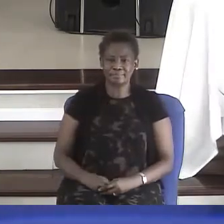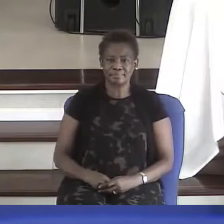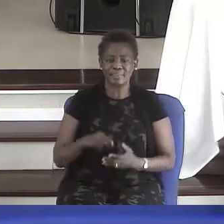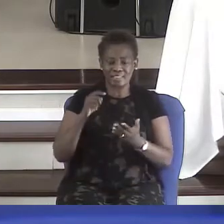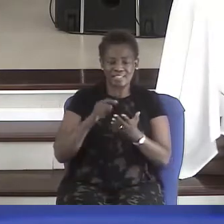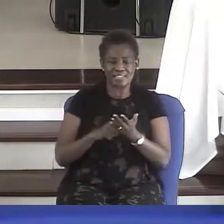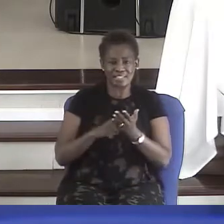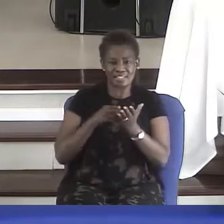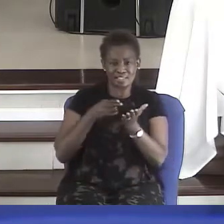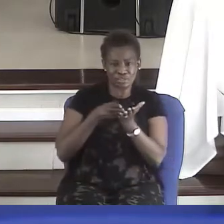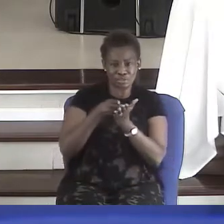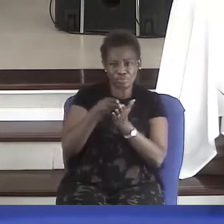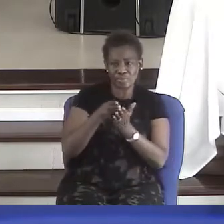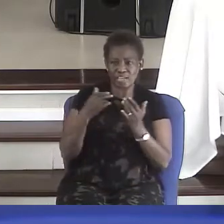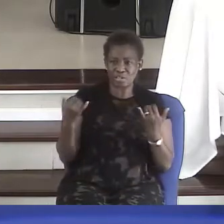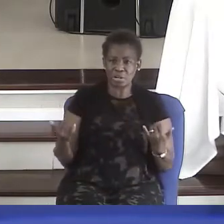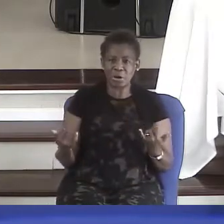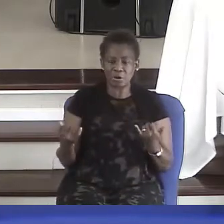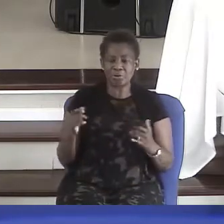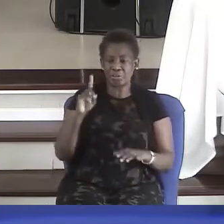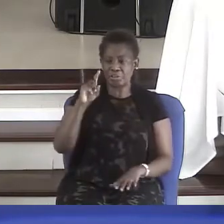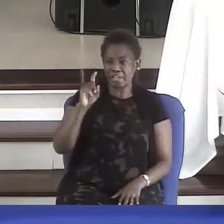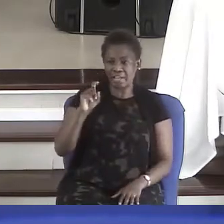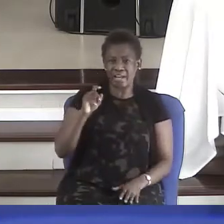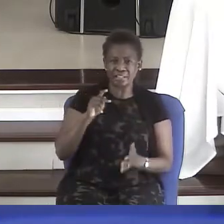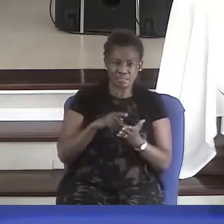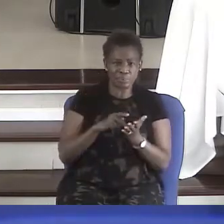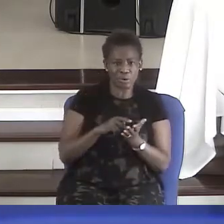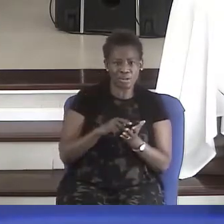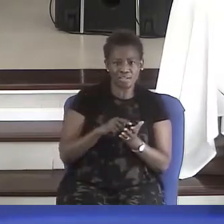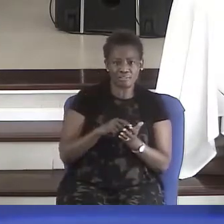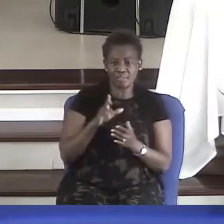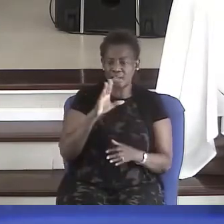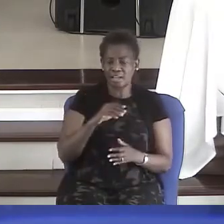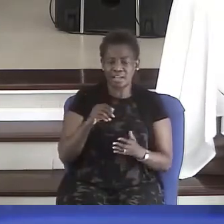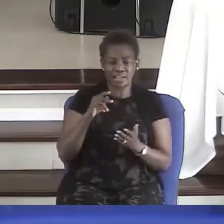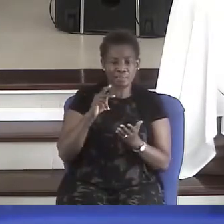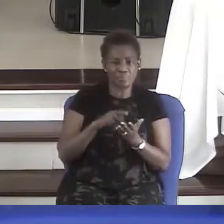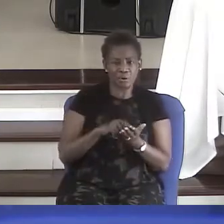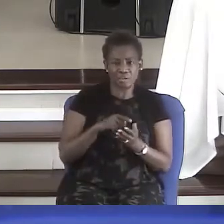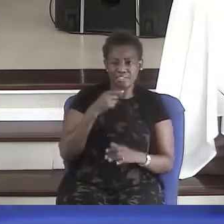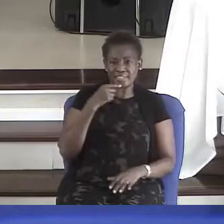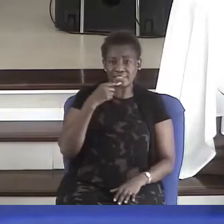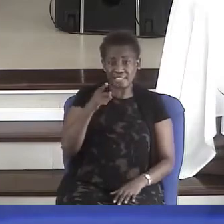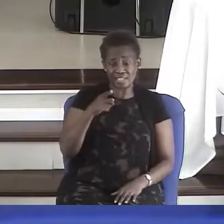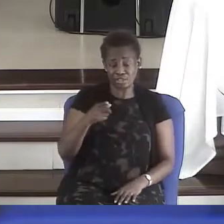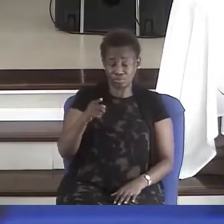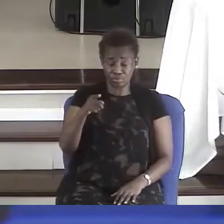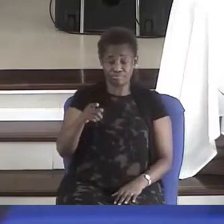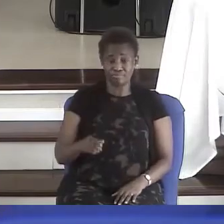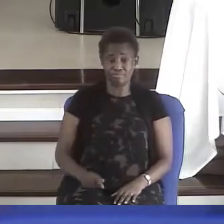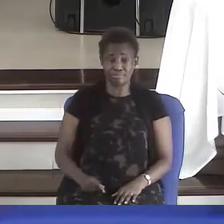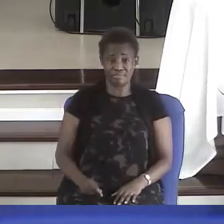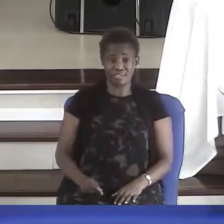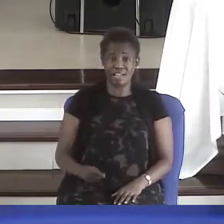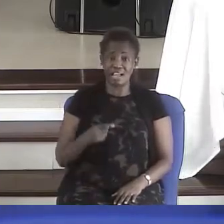And now you ask Paul. And Paul is telling you straight up, I'm with